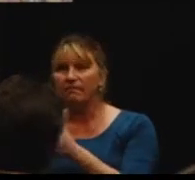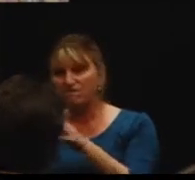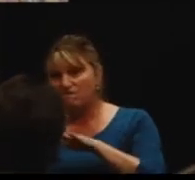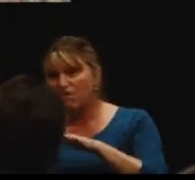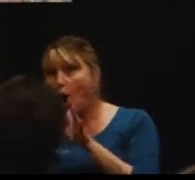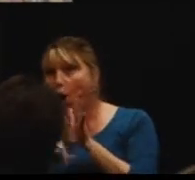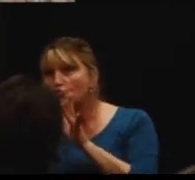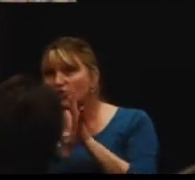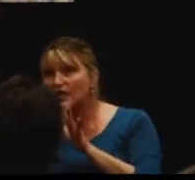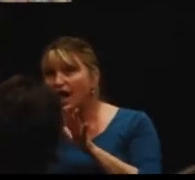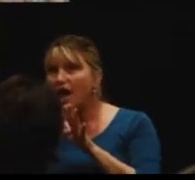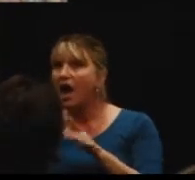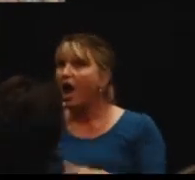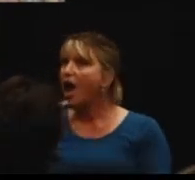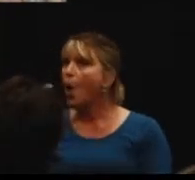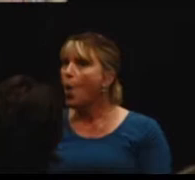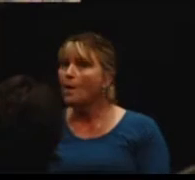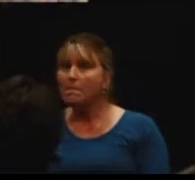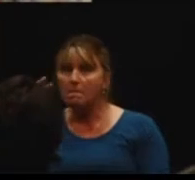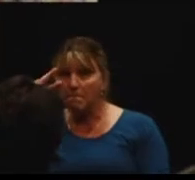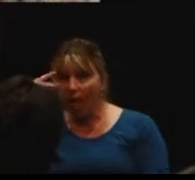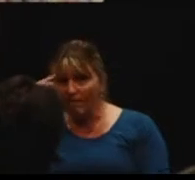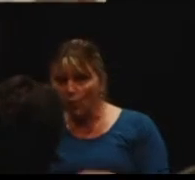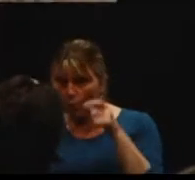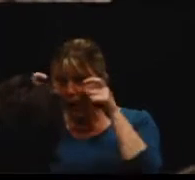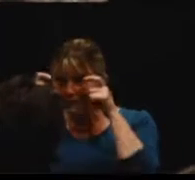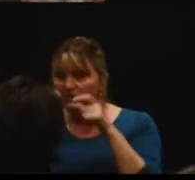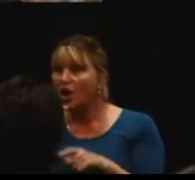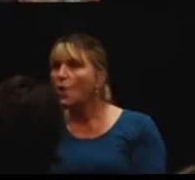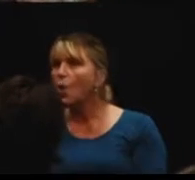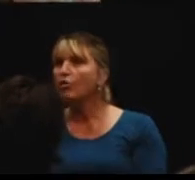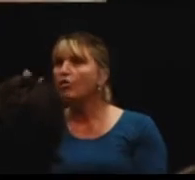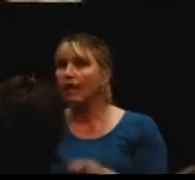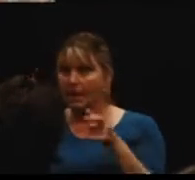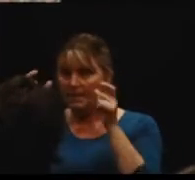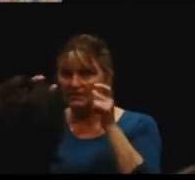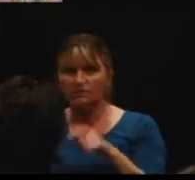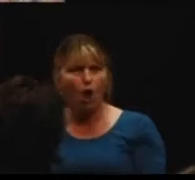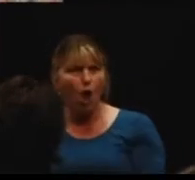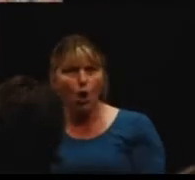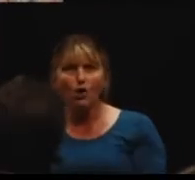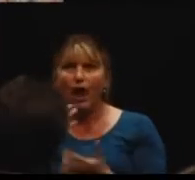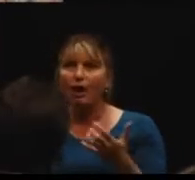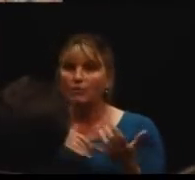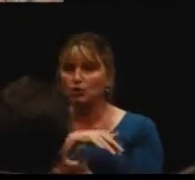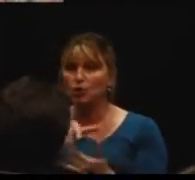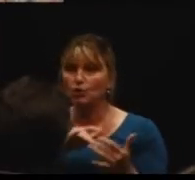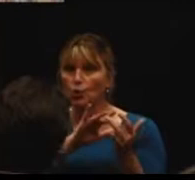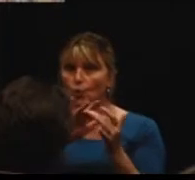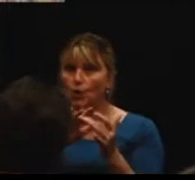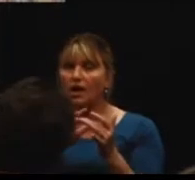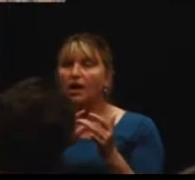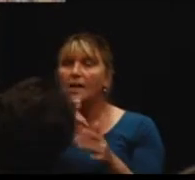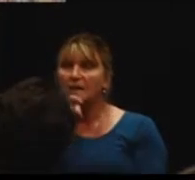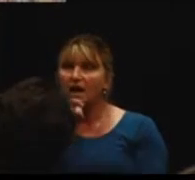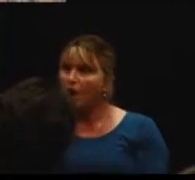ordered these bifocal glasses, ordered three pairs. So I heard about it via social media, I guess. I ordered them in Florida.